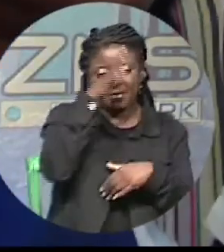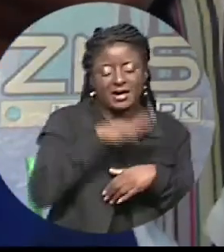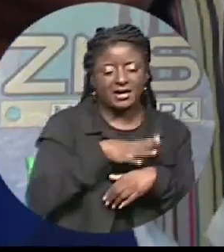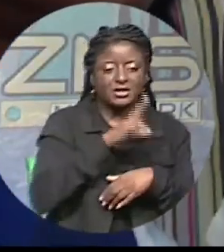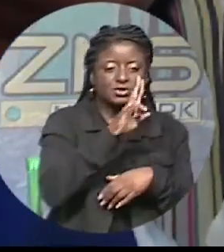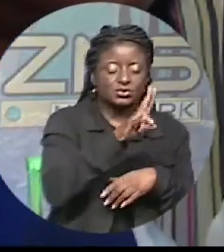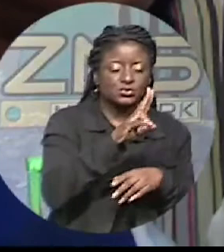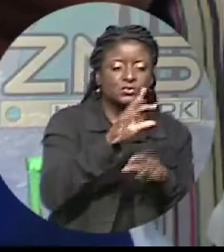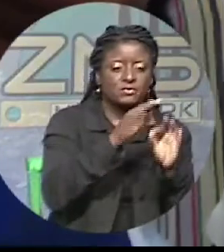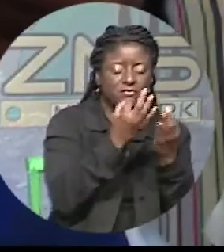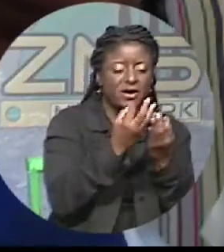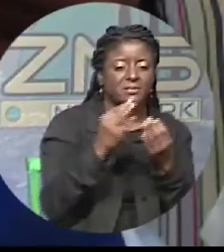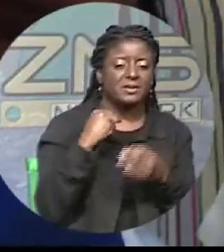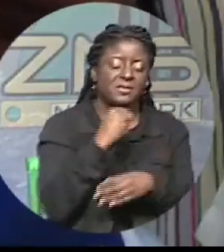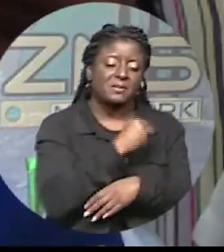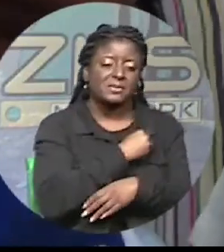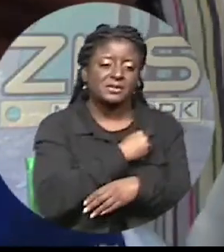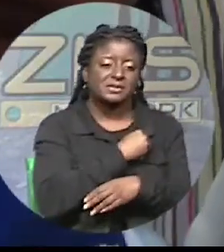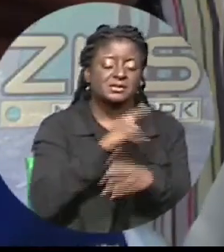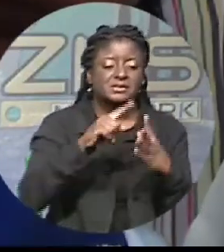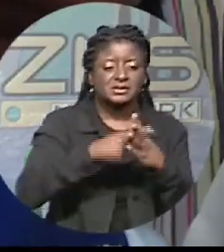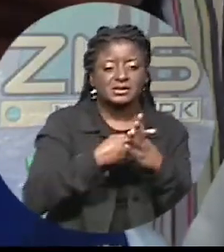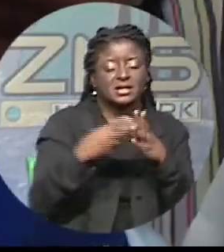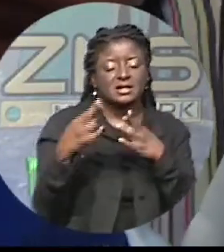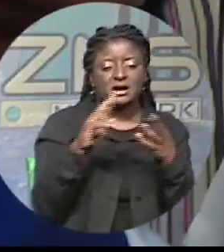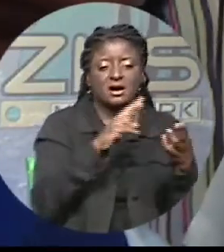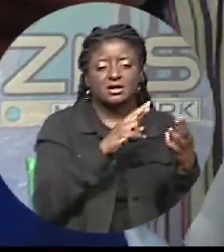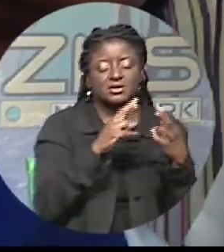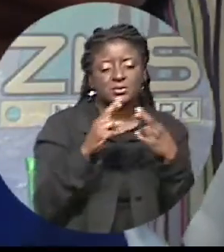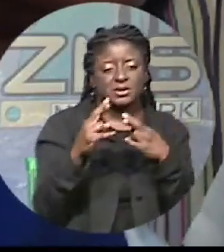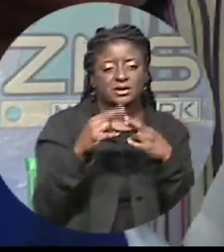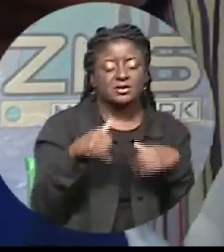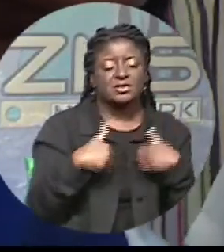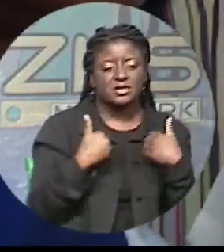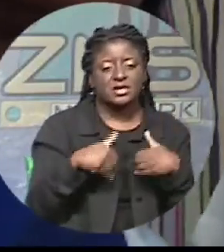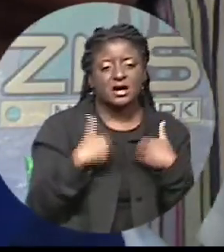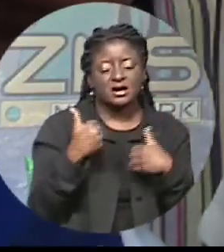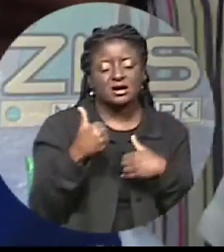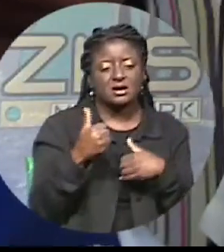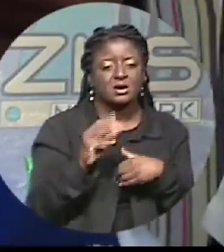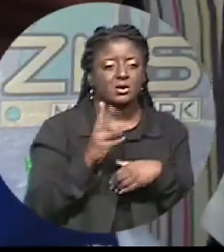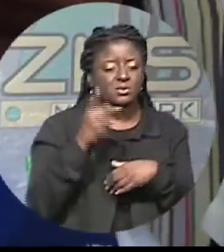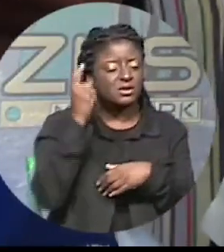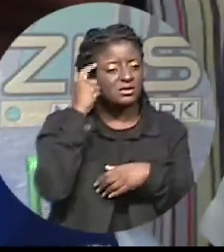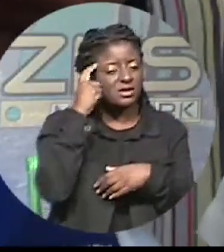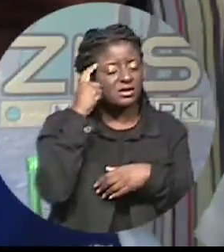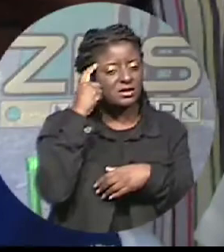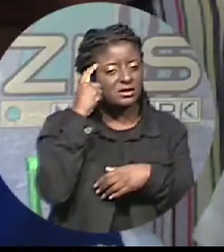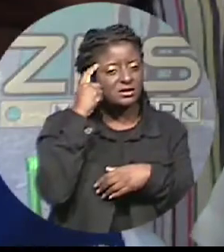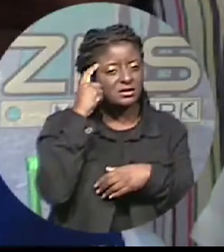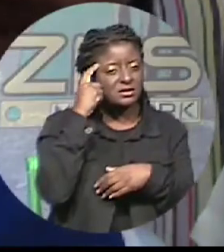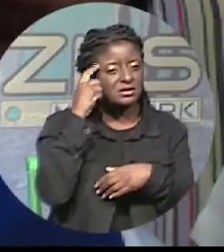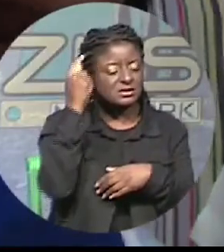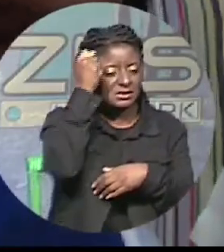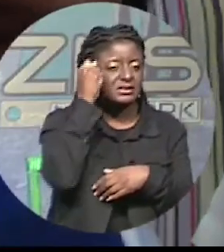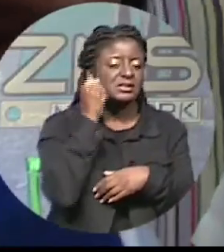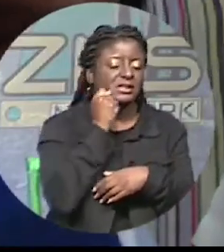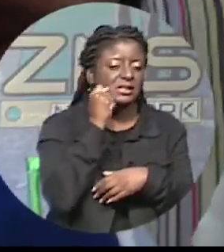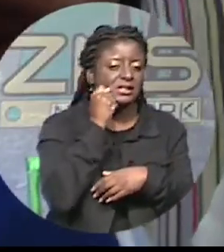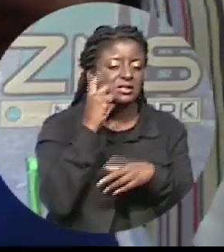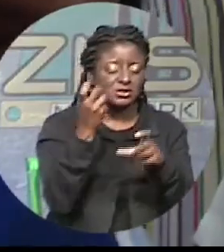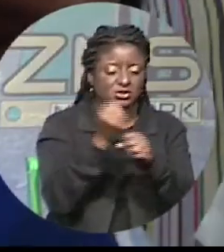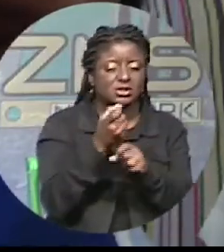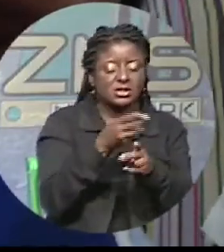became involved in an argument. The younger, whom we believe is a juvenile, took a